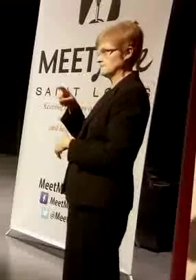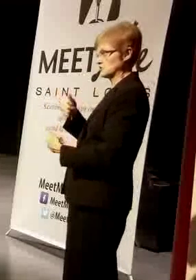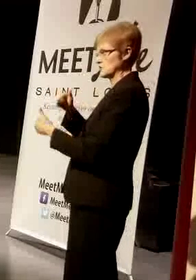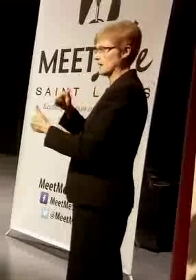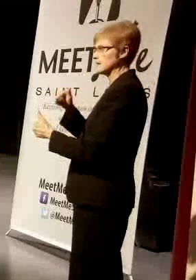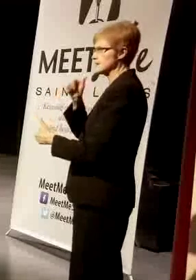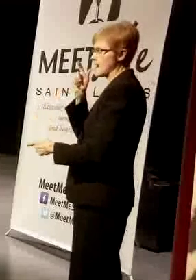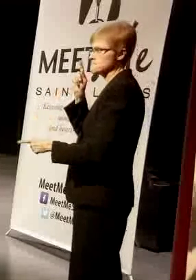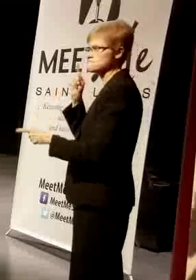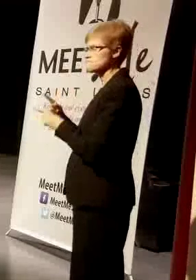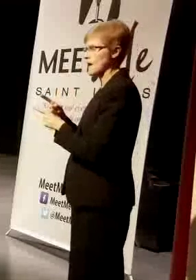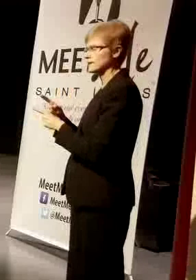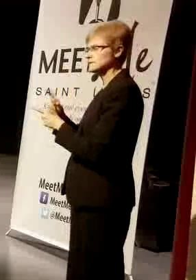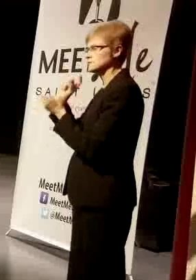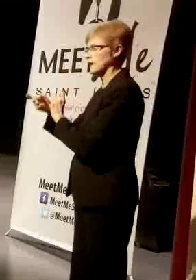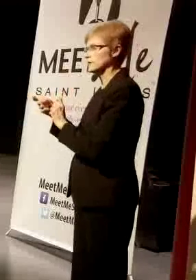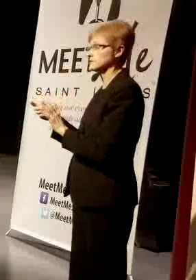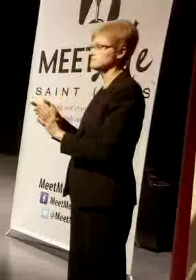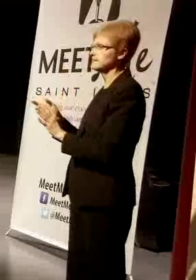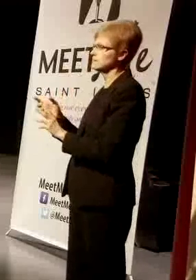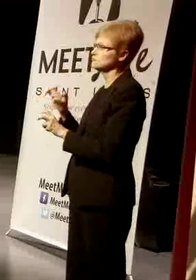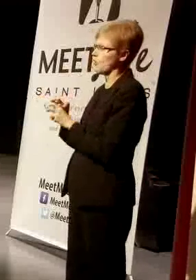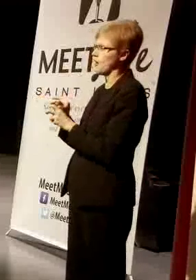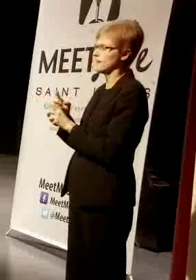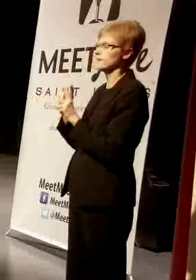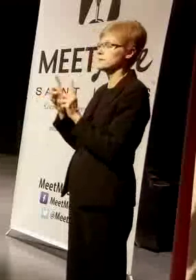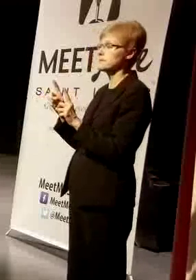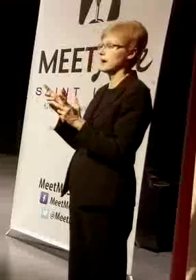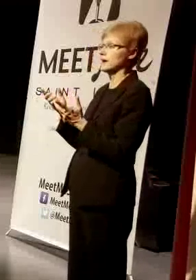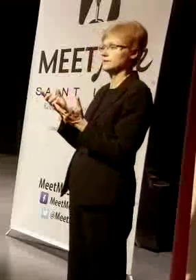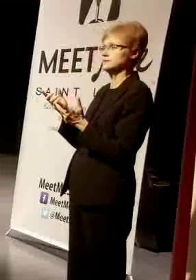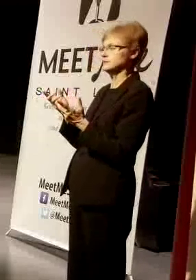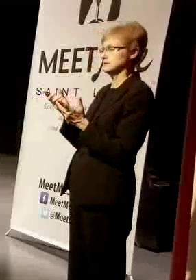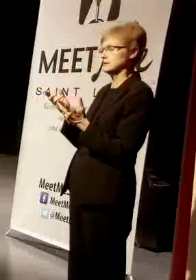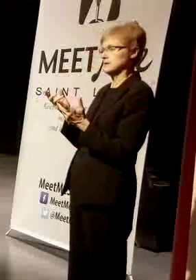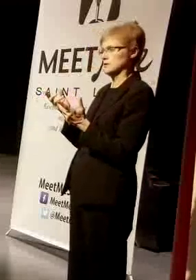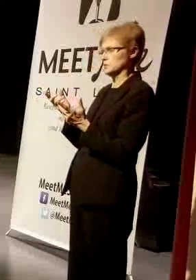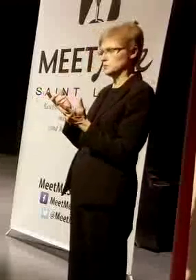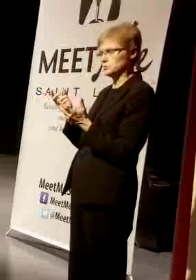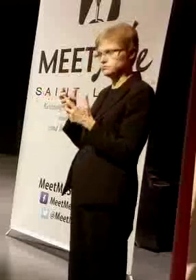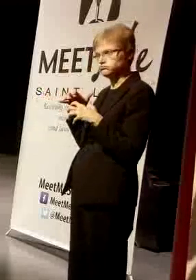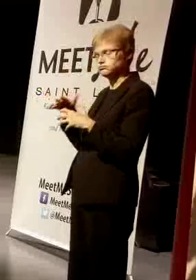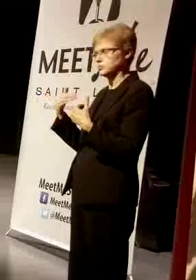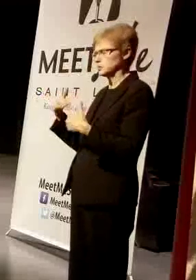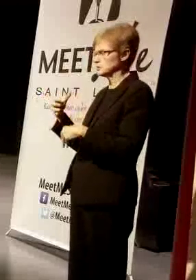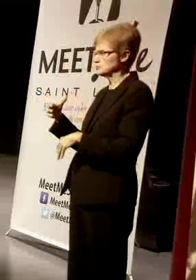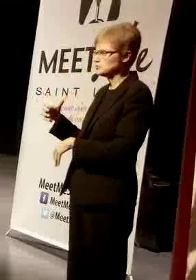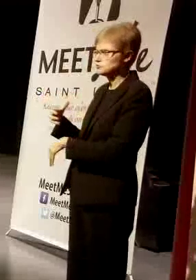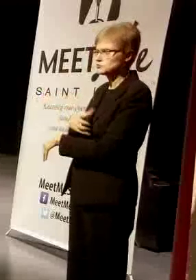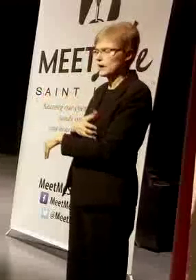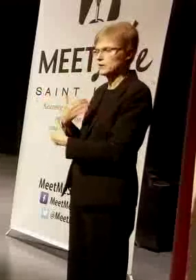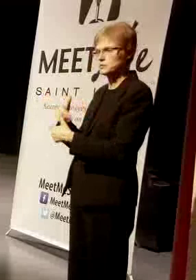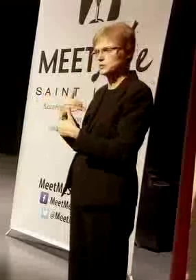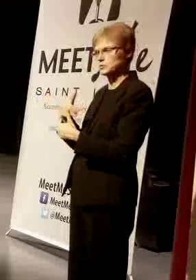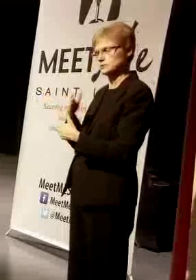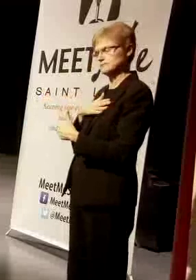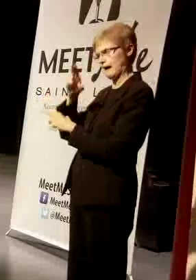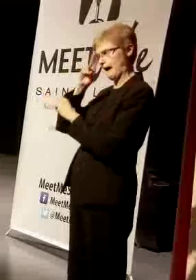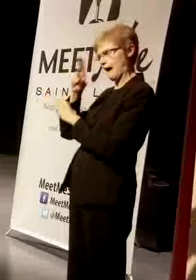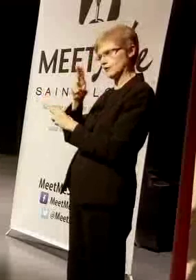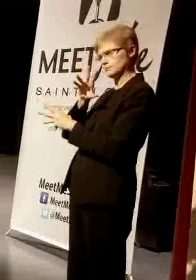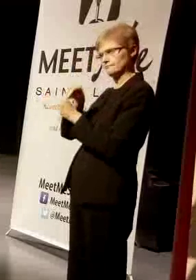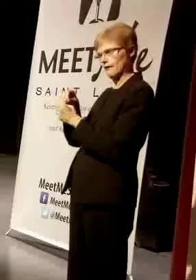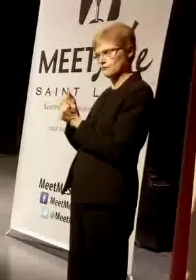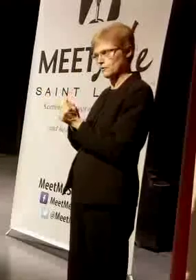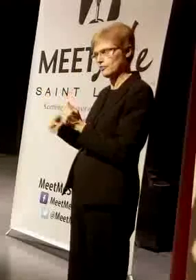not right and it needs to change. But there is, again, so much strength here. It's a privilege to be a part of this group and to